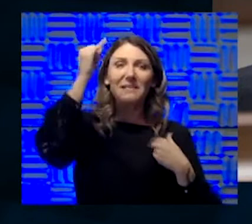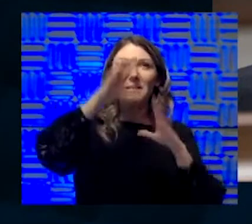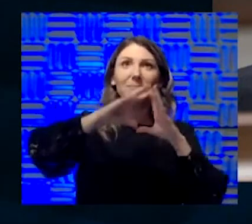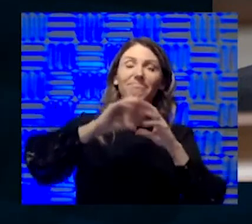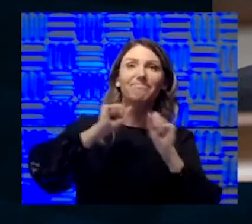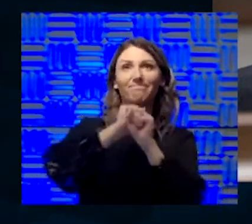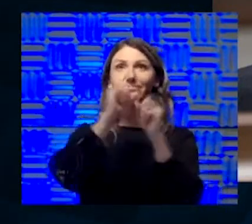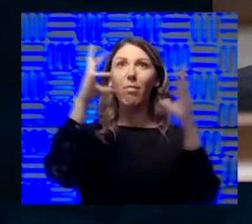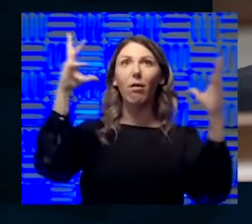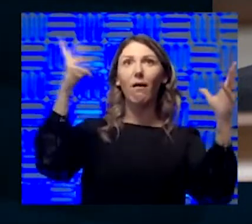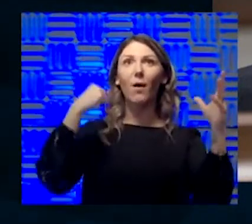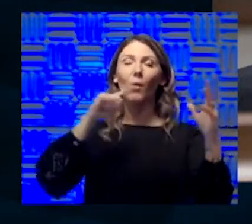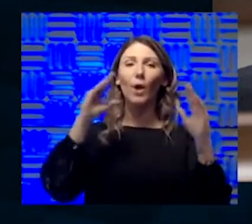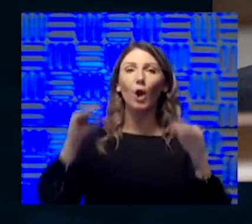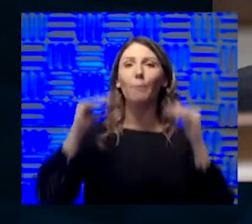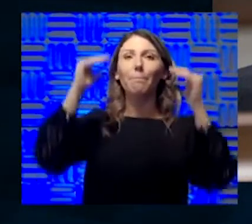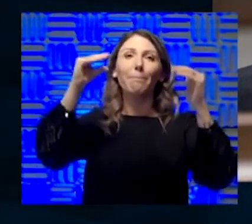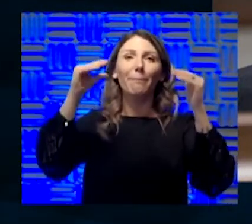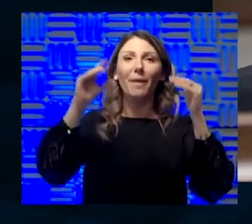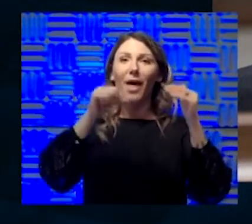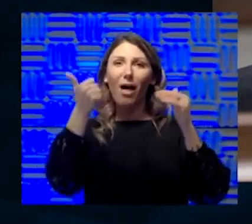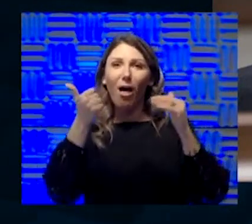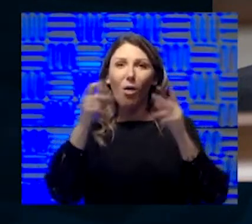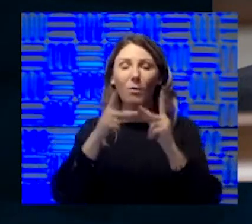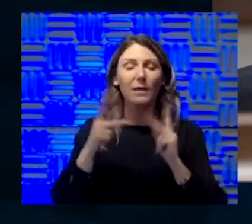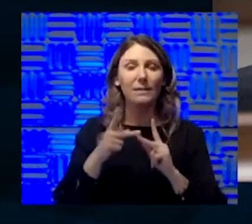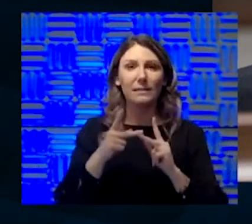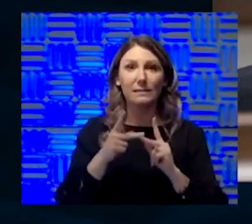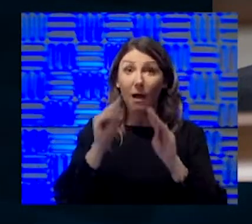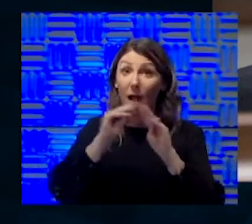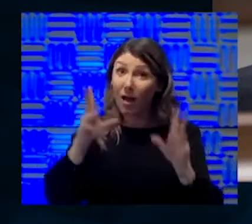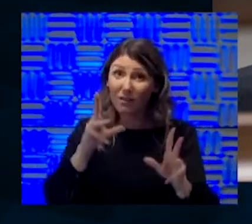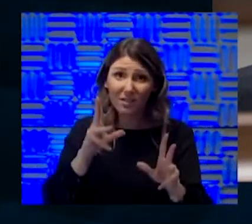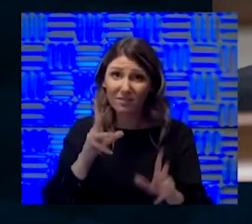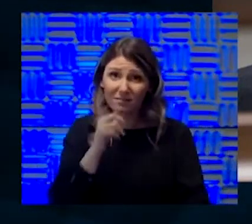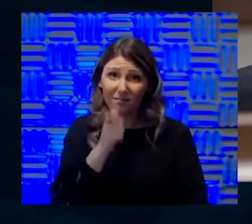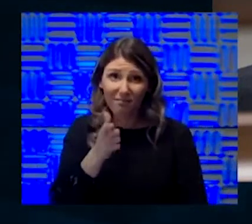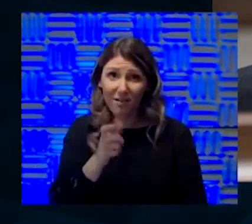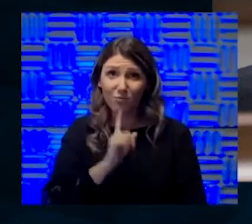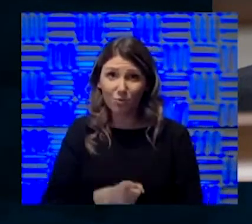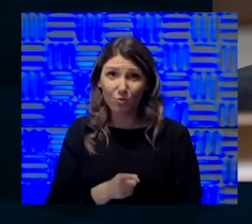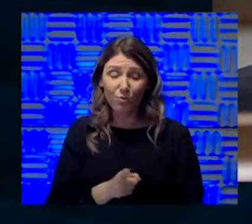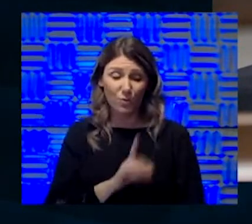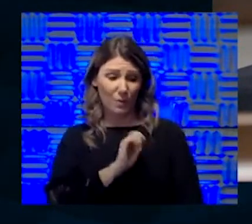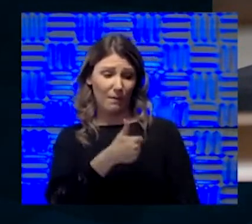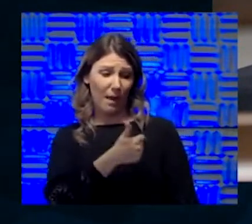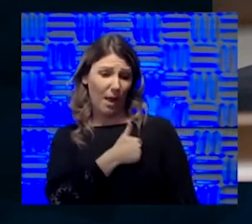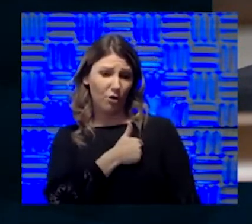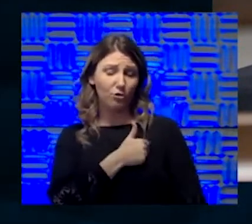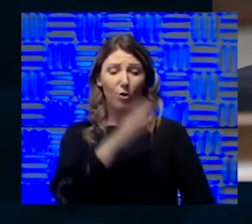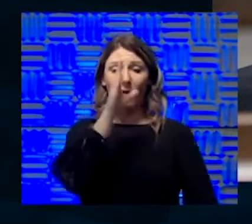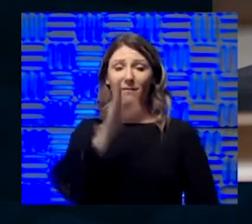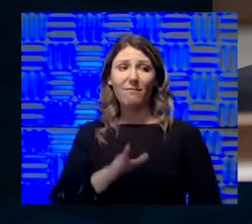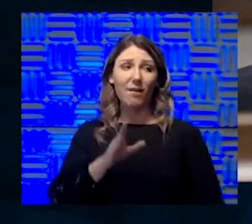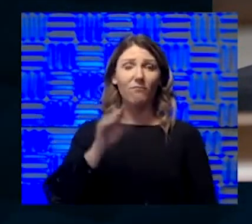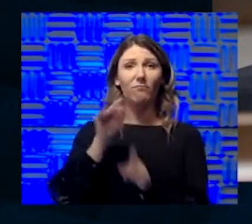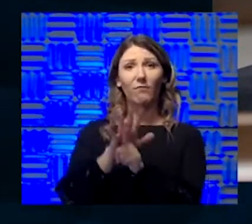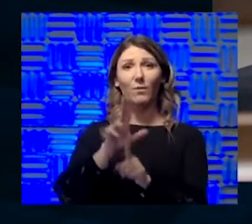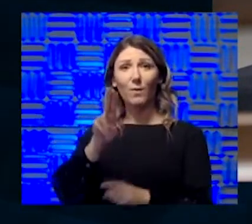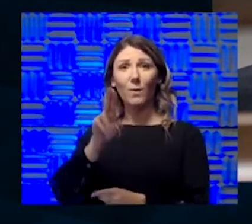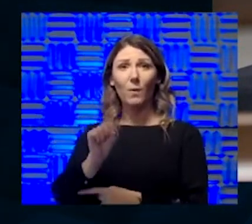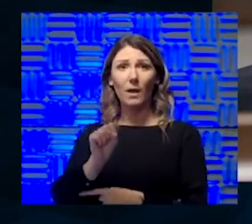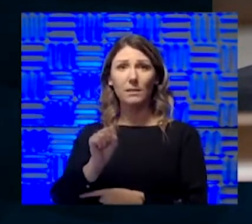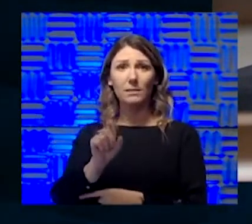circumstance. Obviously, we are not. And so that kind of attitude that it could never affect us needs